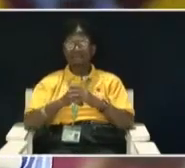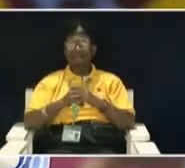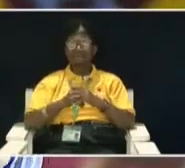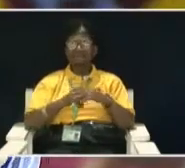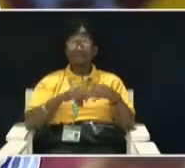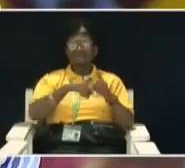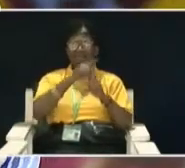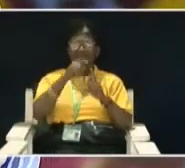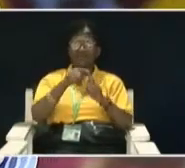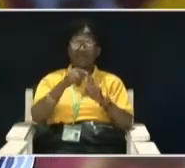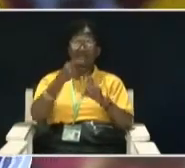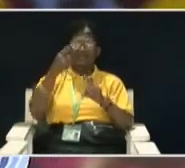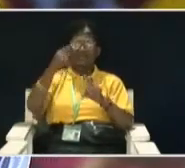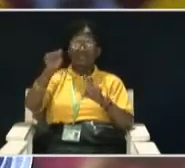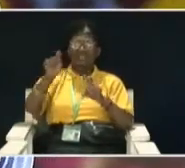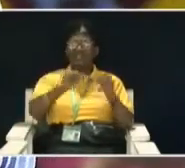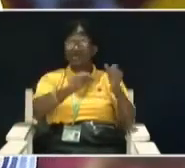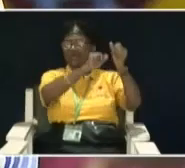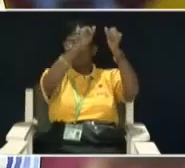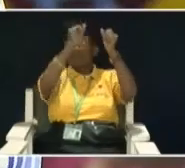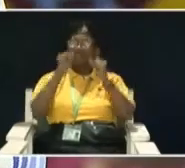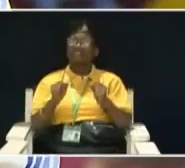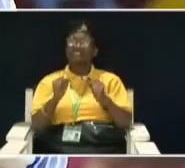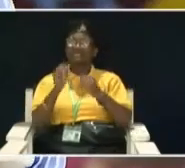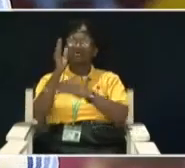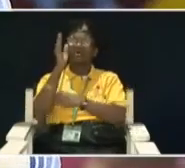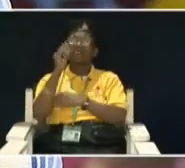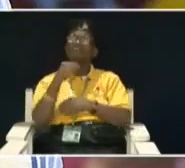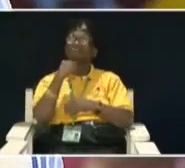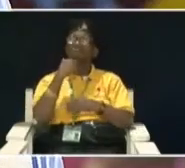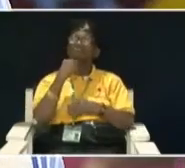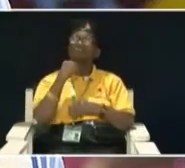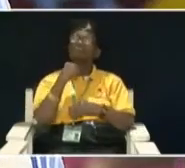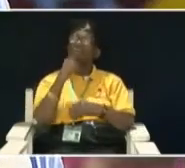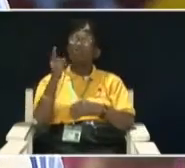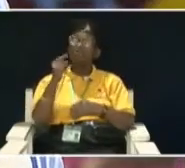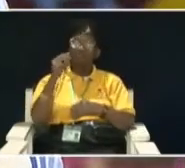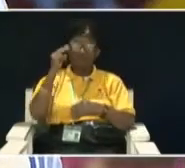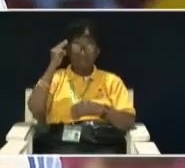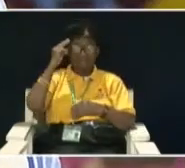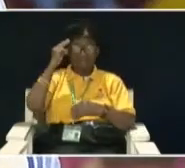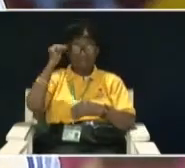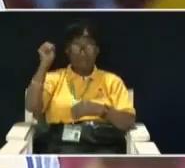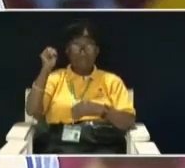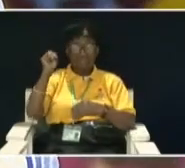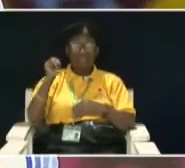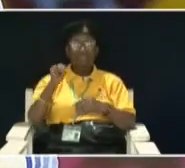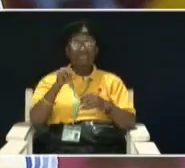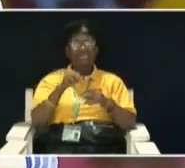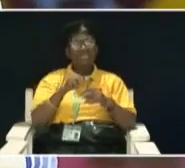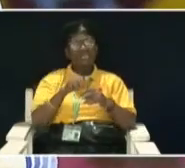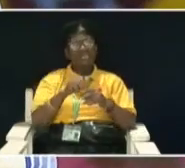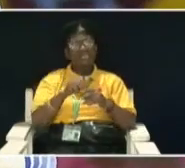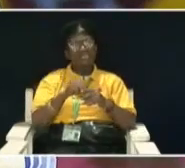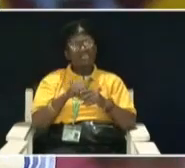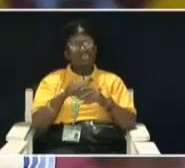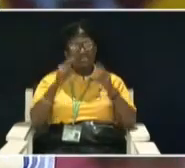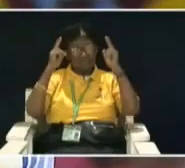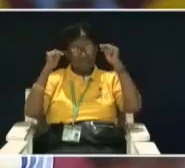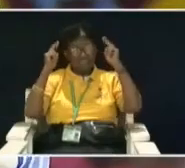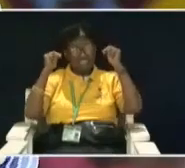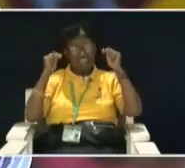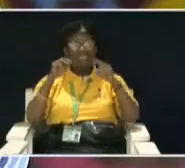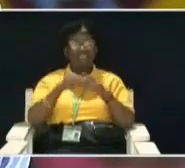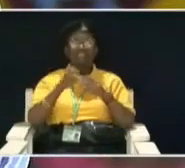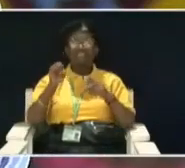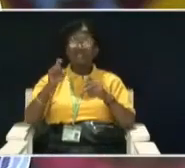When the Almighty God told Moses in Exodus chapter 3 that he wanted